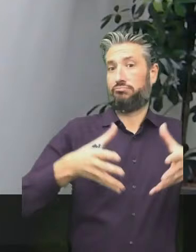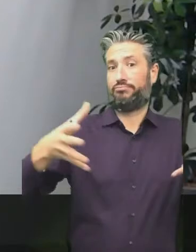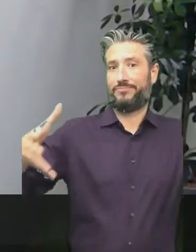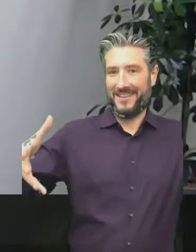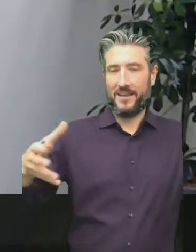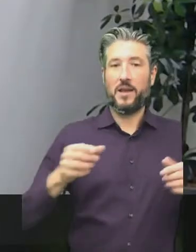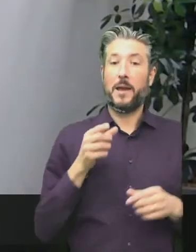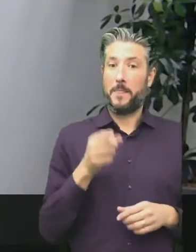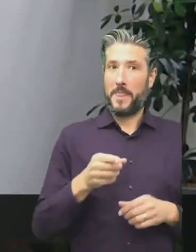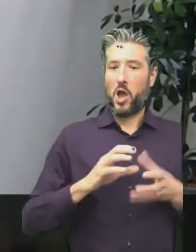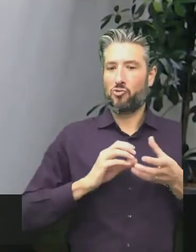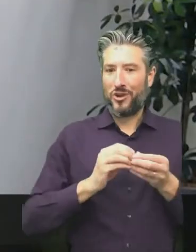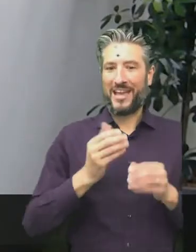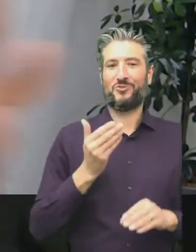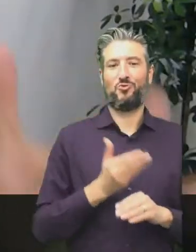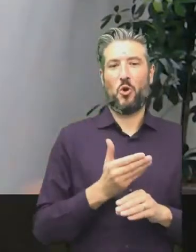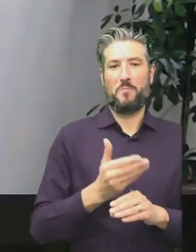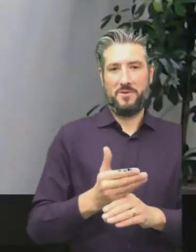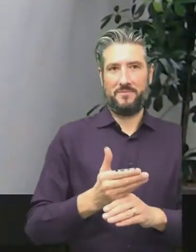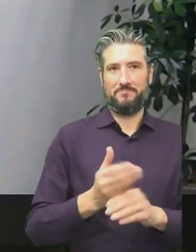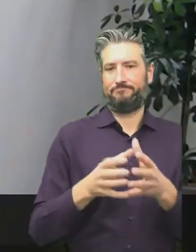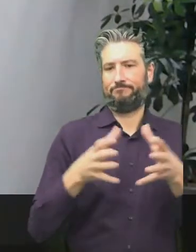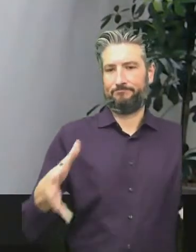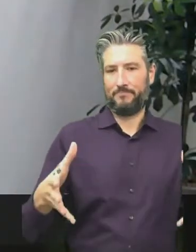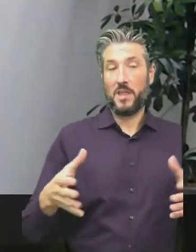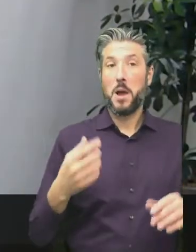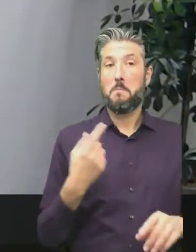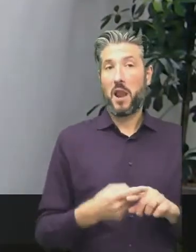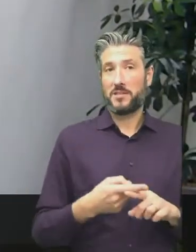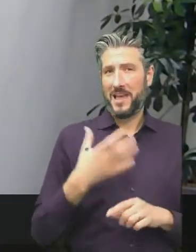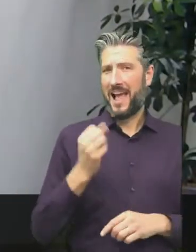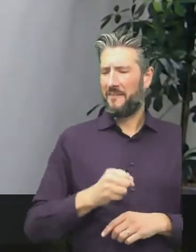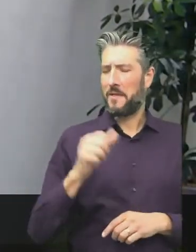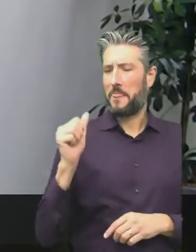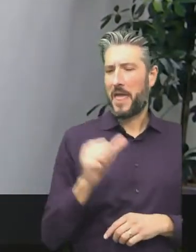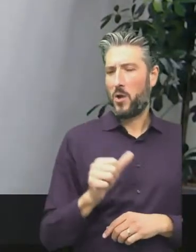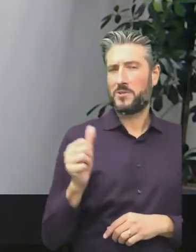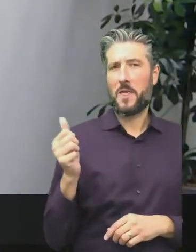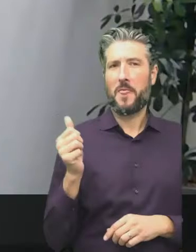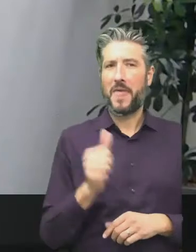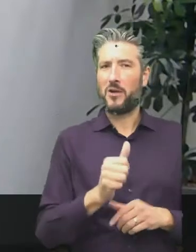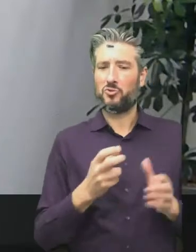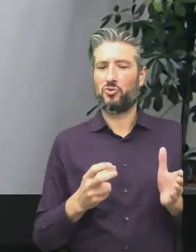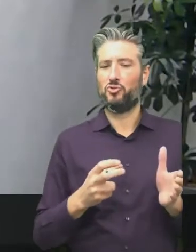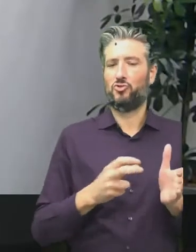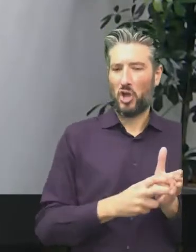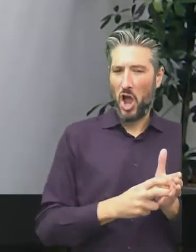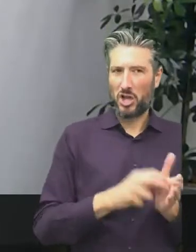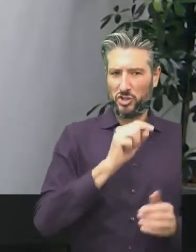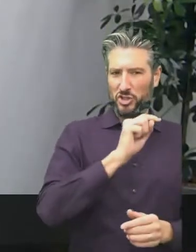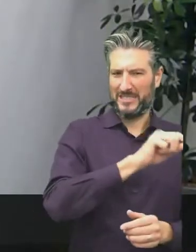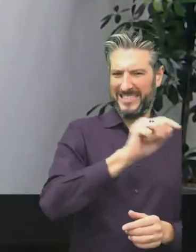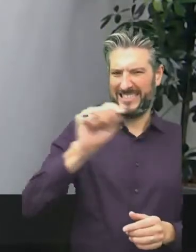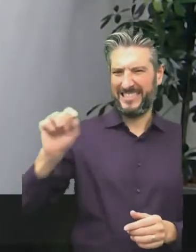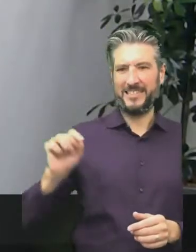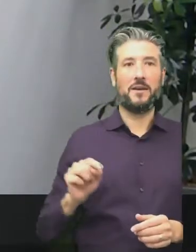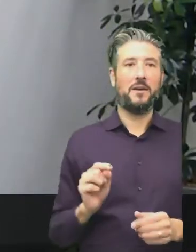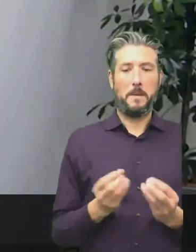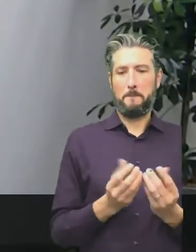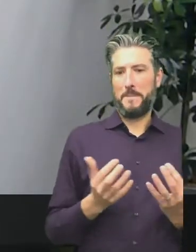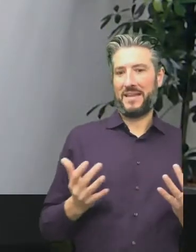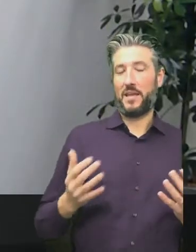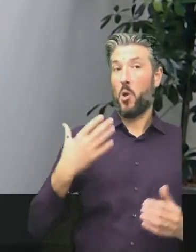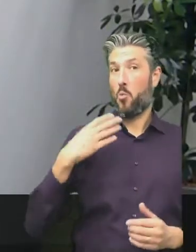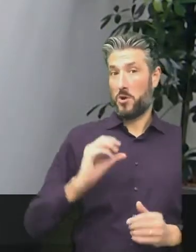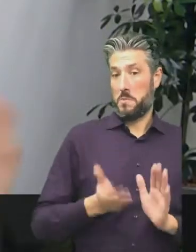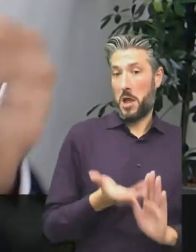jobs. We now have more than 5,000 charging points in our city, 1 for every 6 electric cars. We're going to continue to increase that, which will create